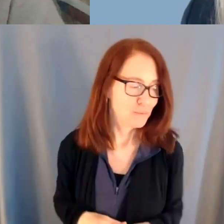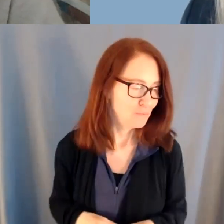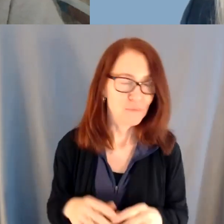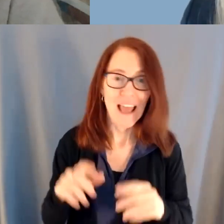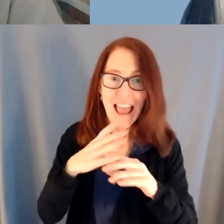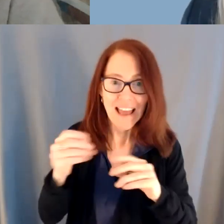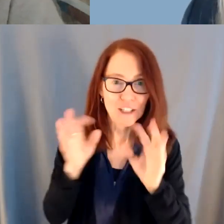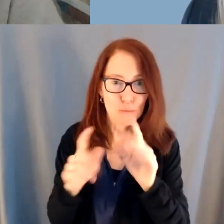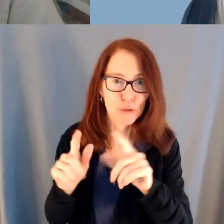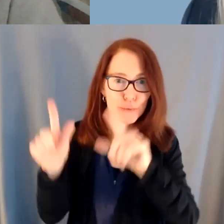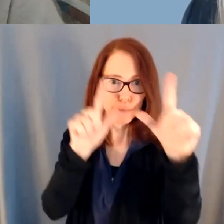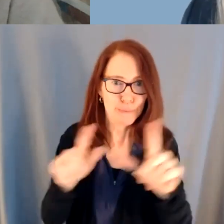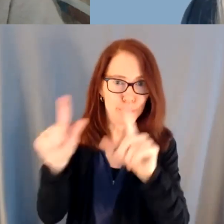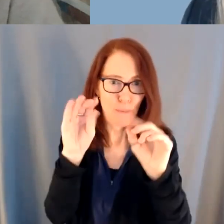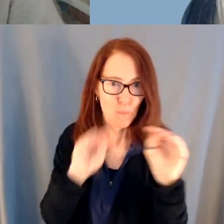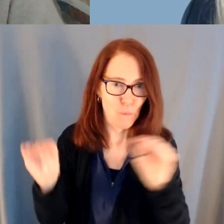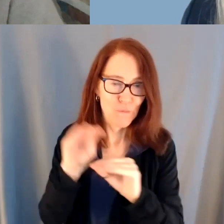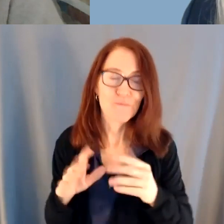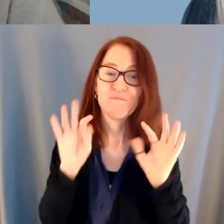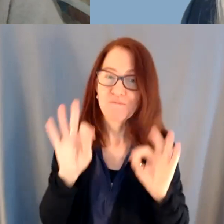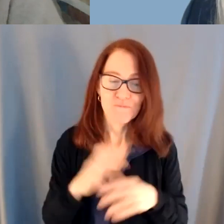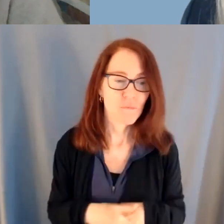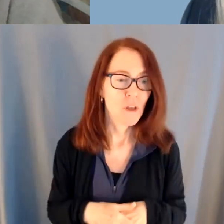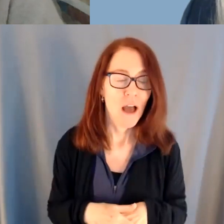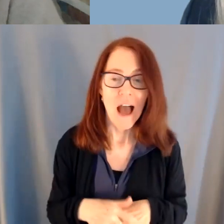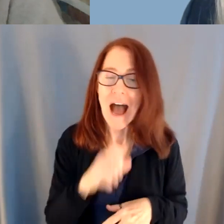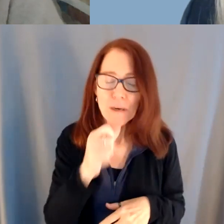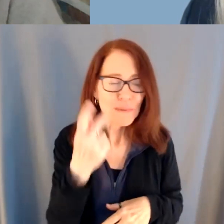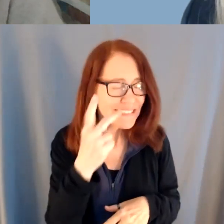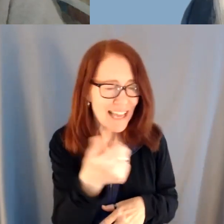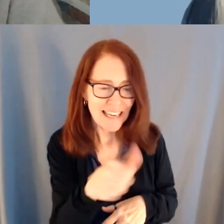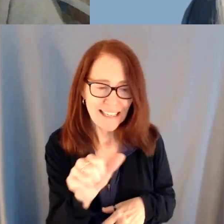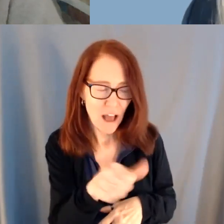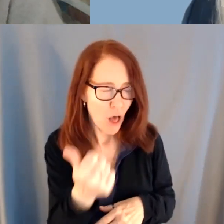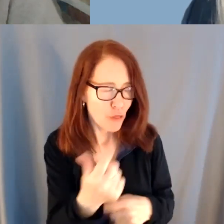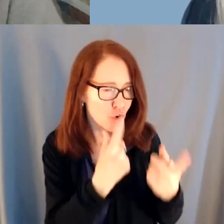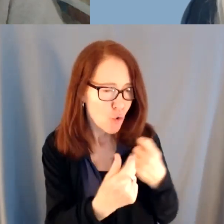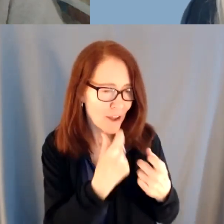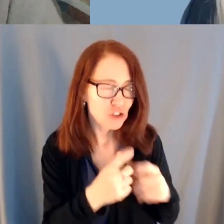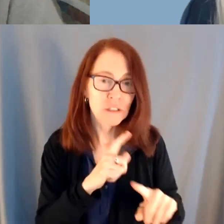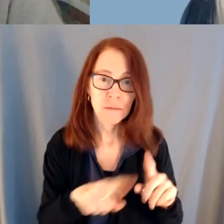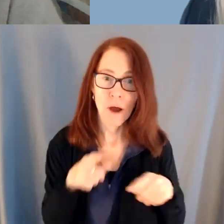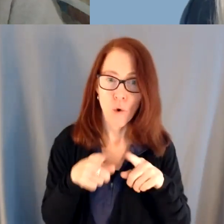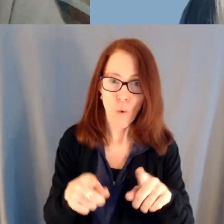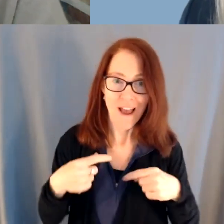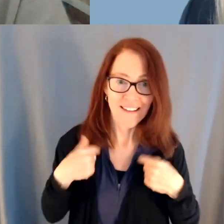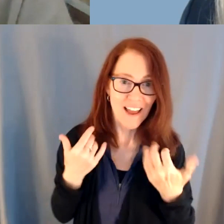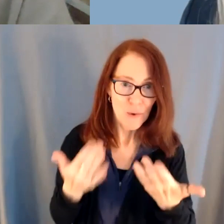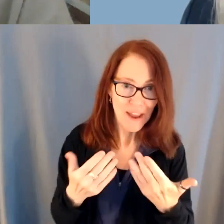Q&A right now, but I welcome people to keep dropping them. While we are waiting, I will just thank